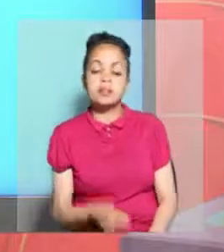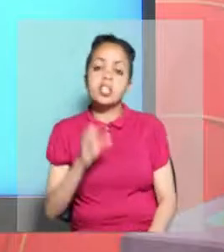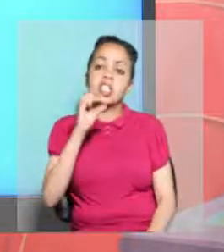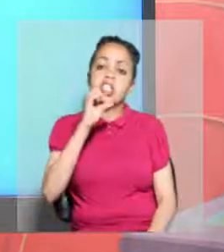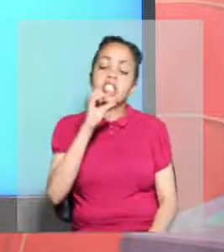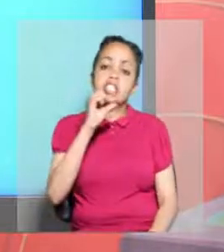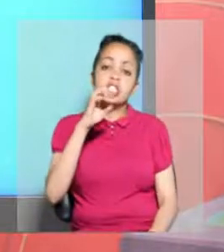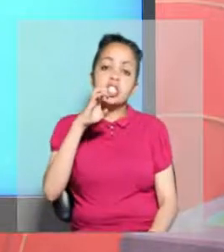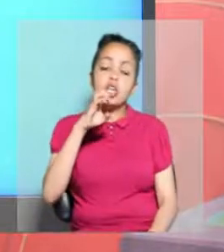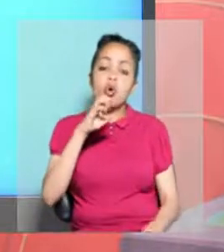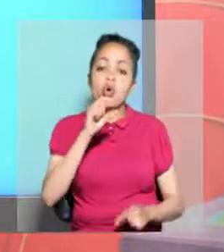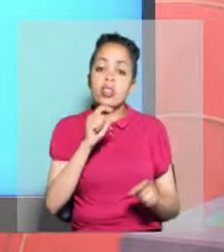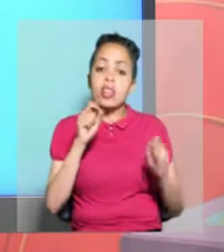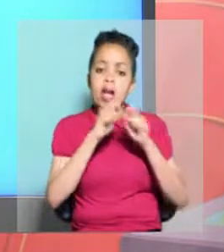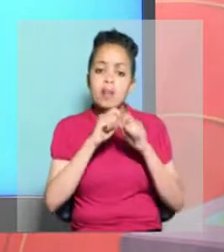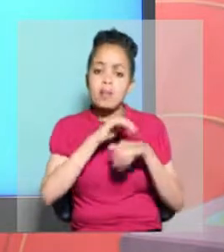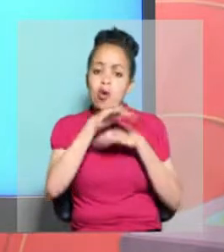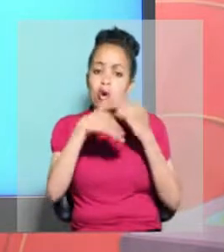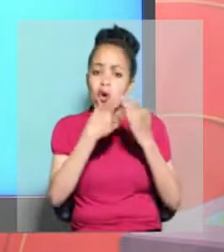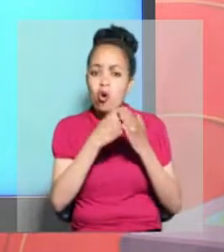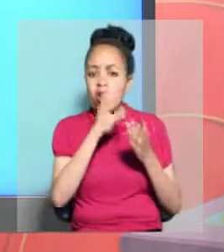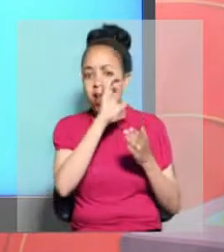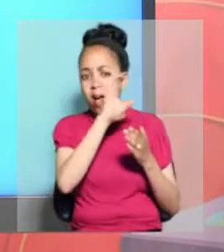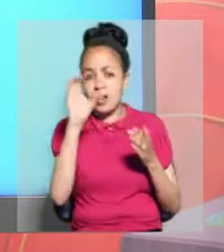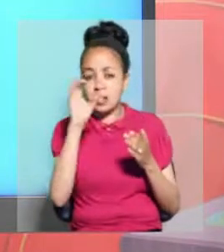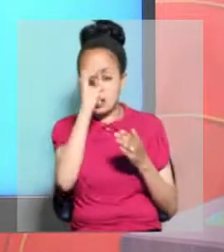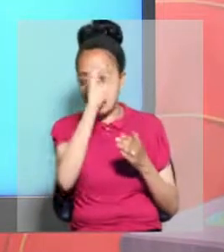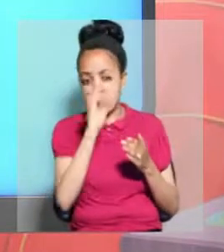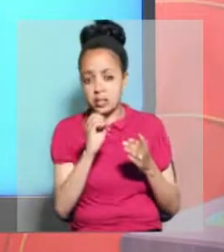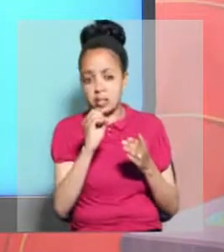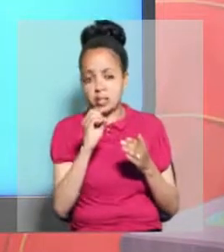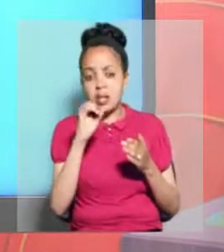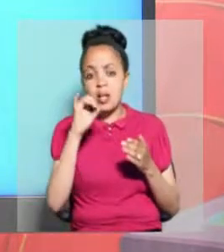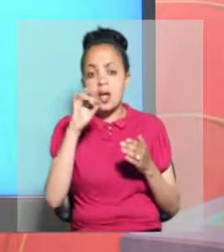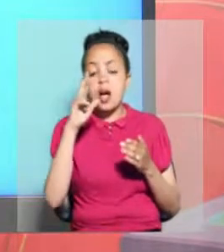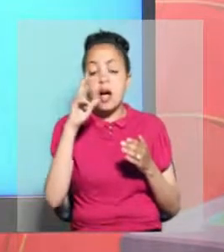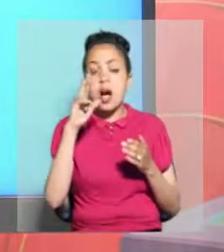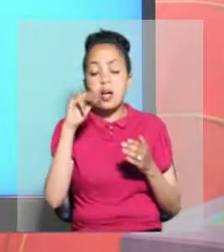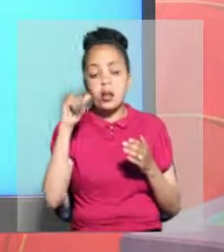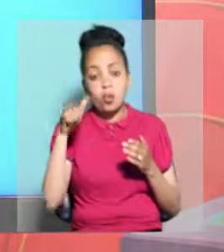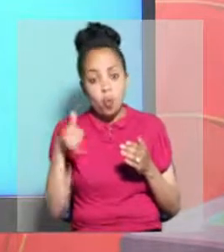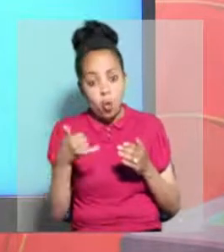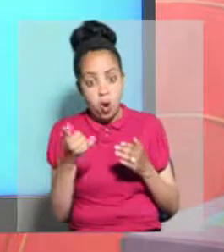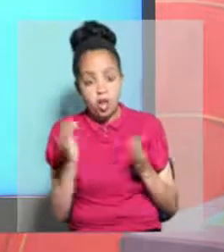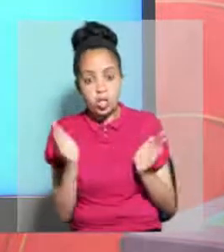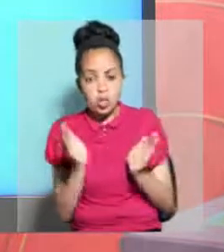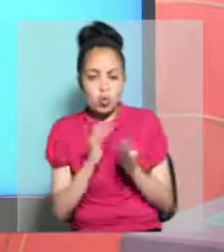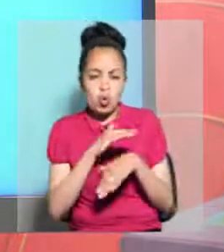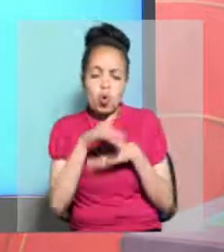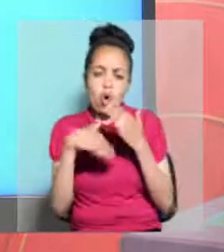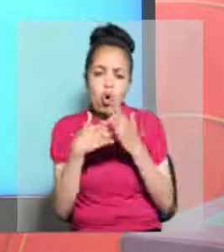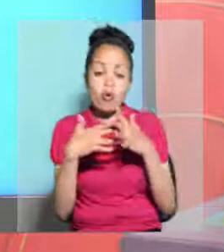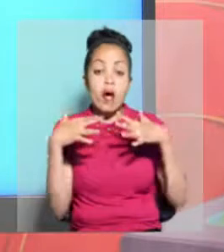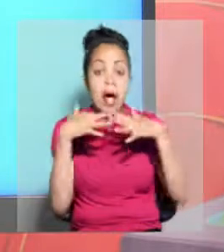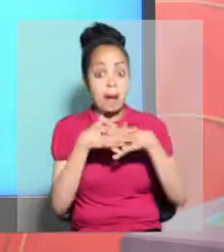Genotype of this one, all or 100%. R, Y, small here. All